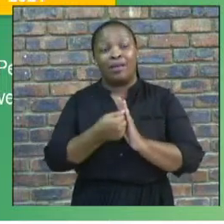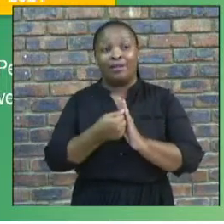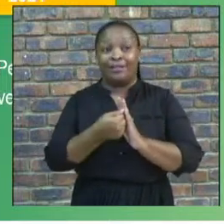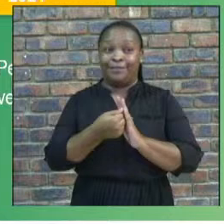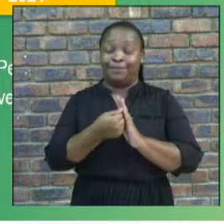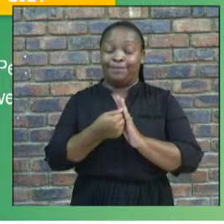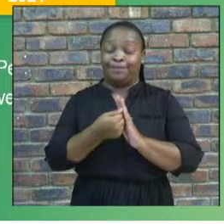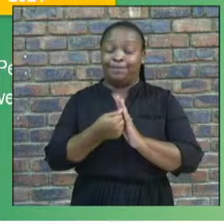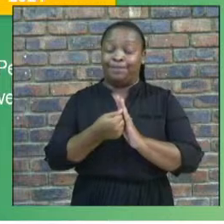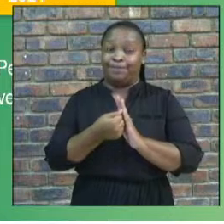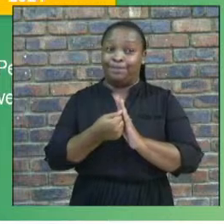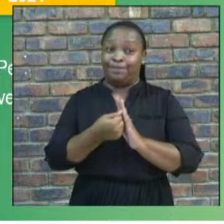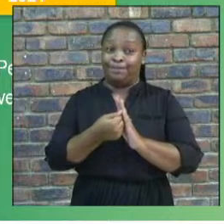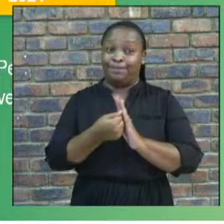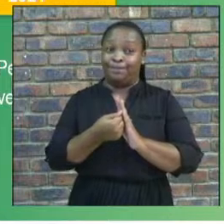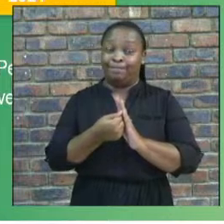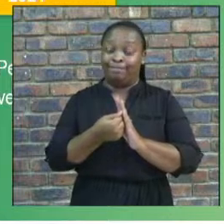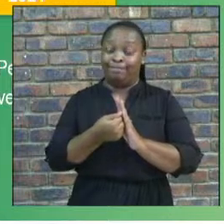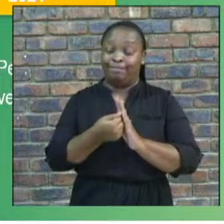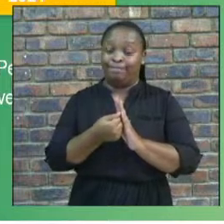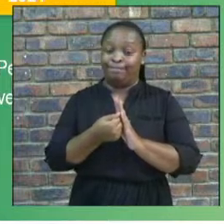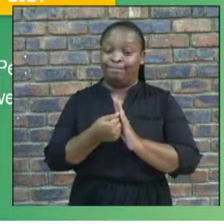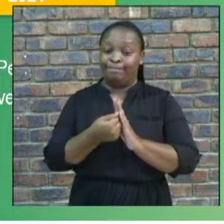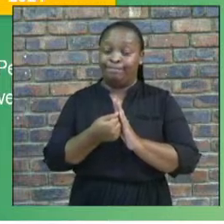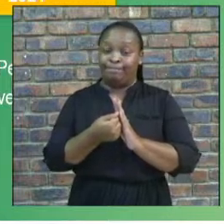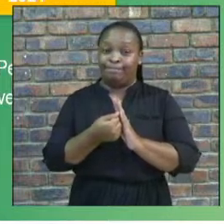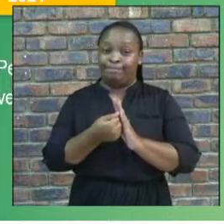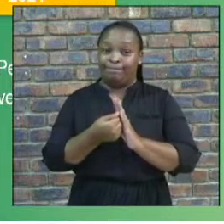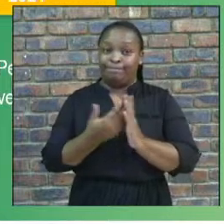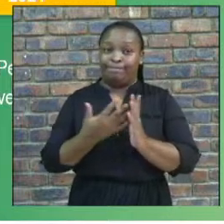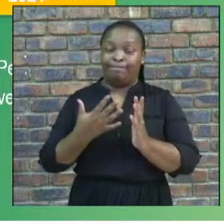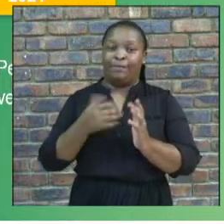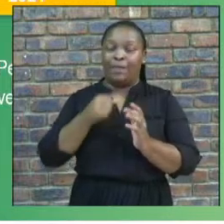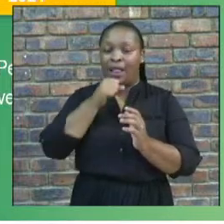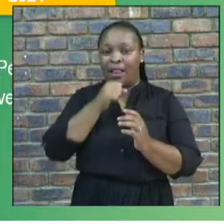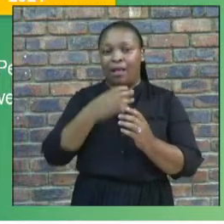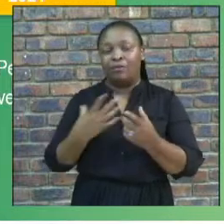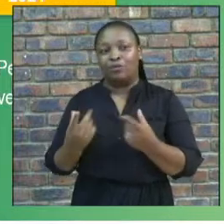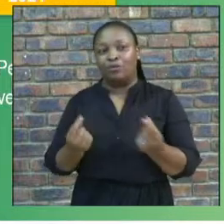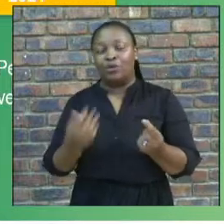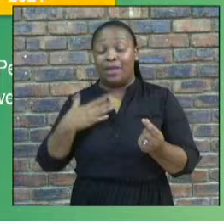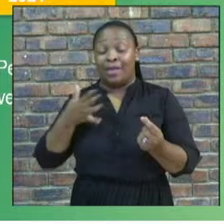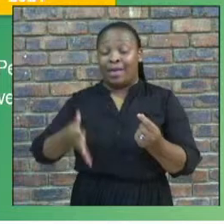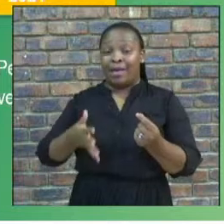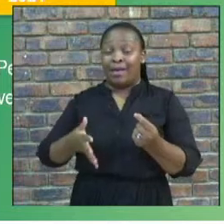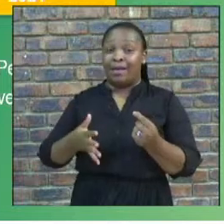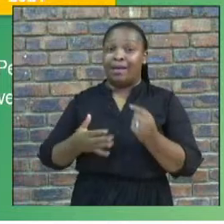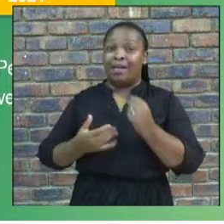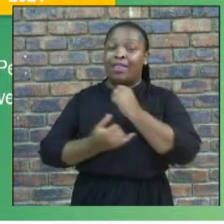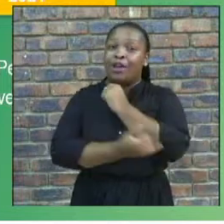will outline the trajectory of the oil and gas in the country,